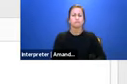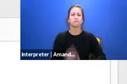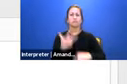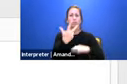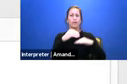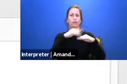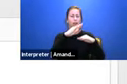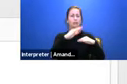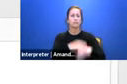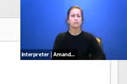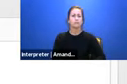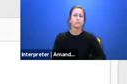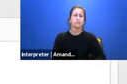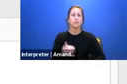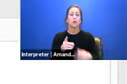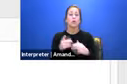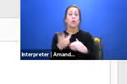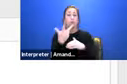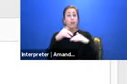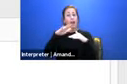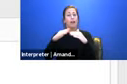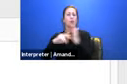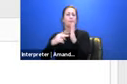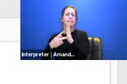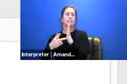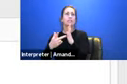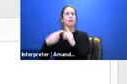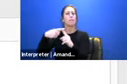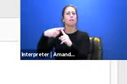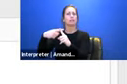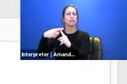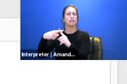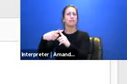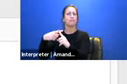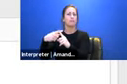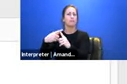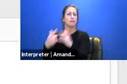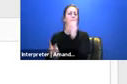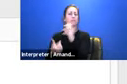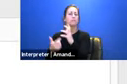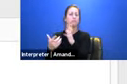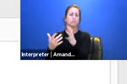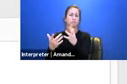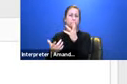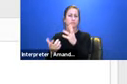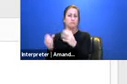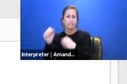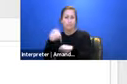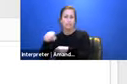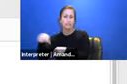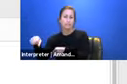tend to be on the positive end of this. So again, we are not finished yet. The number of survey results that we have at